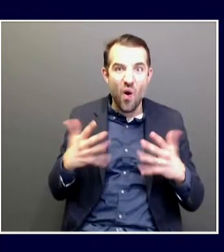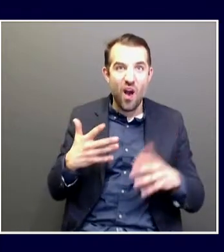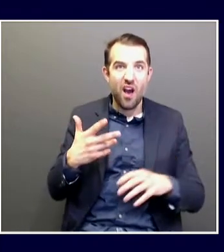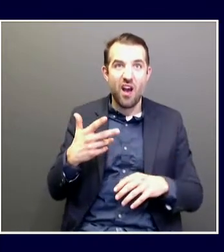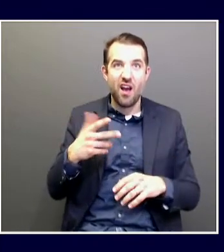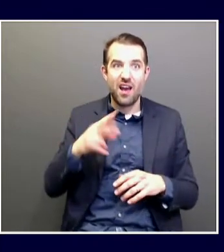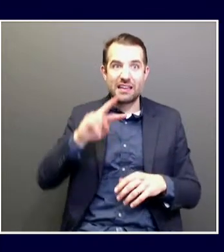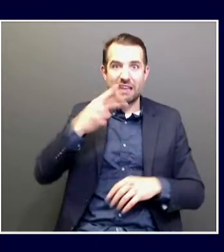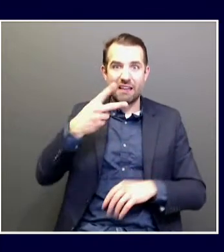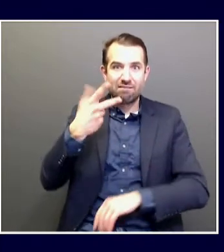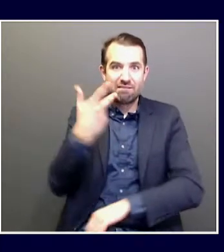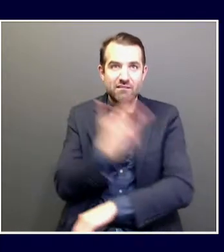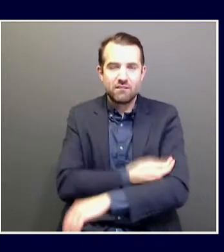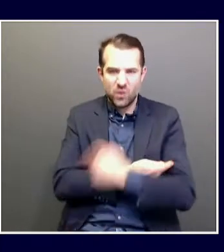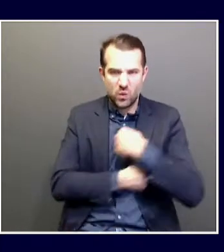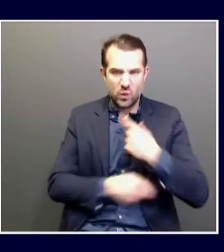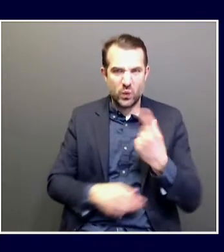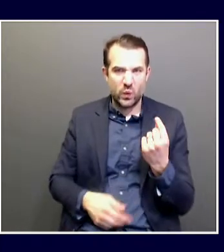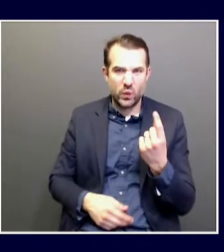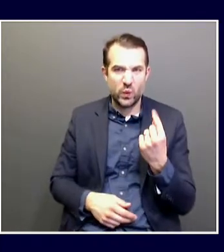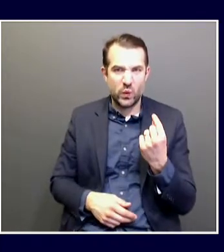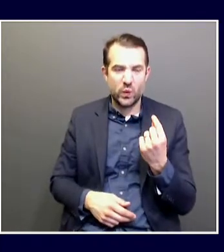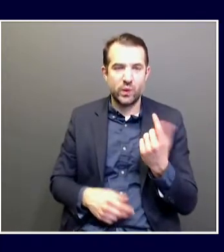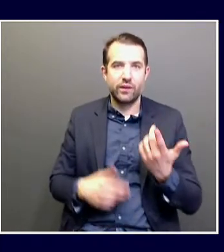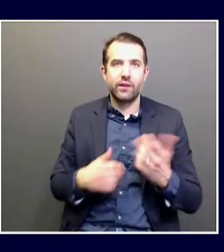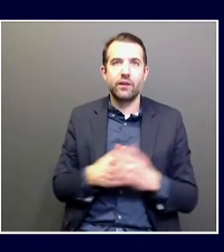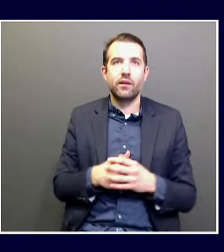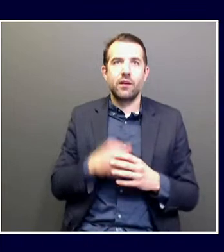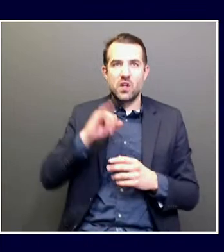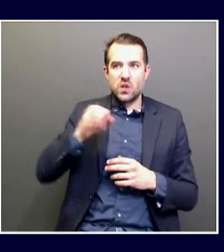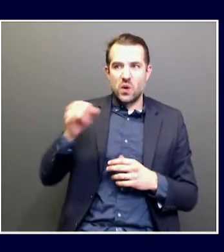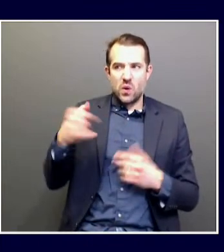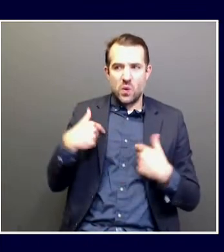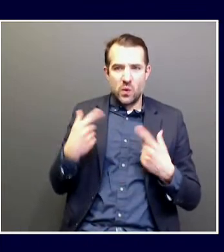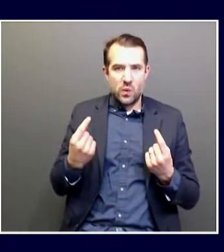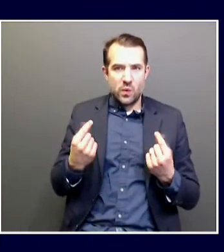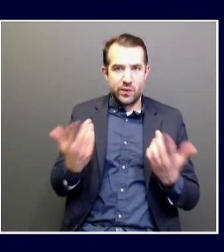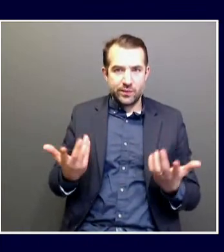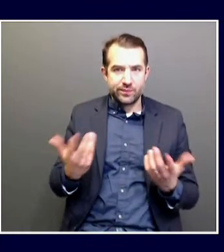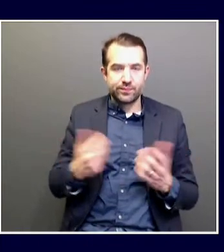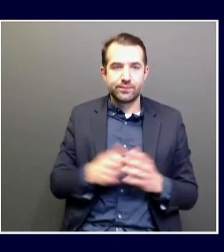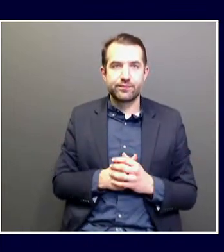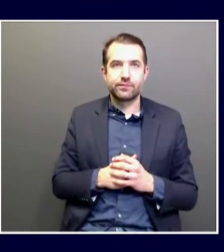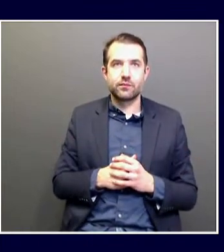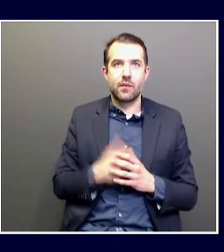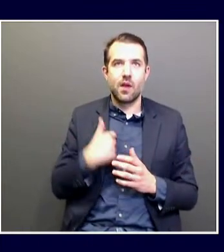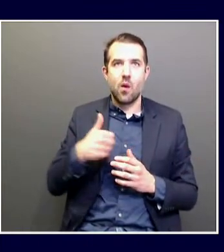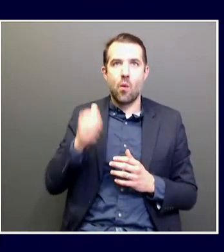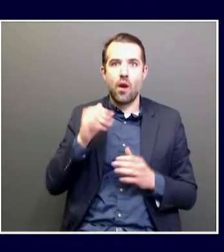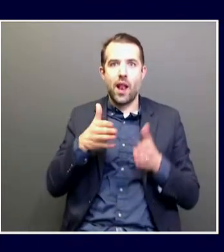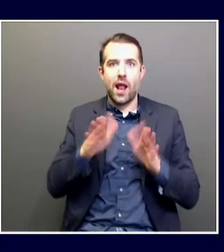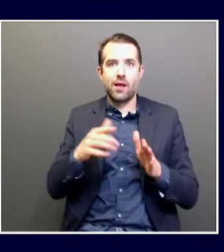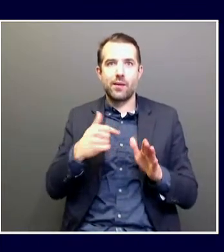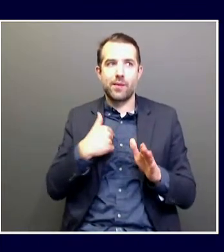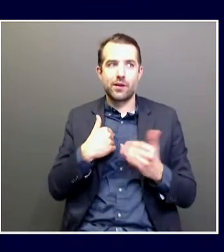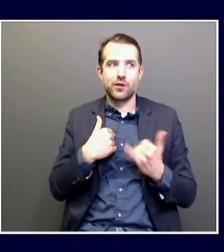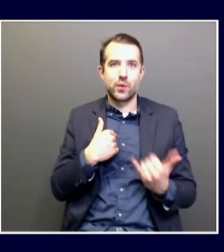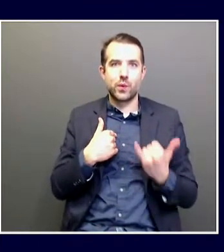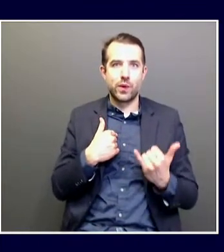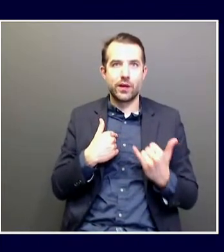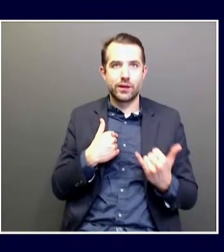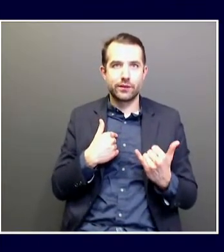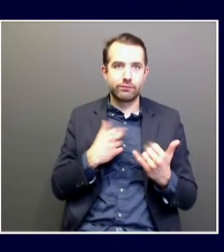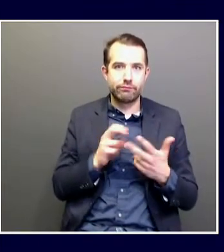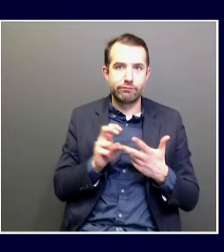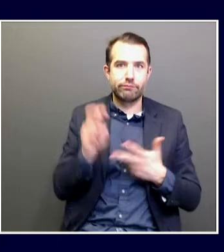should they do in that case if they can no longer get another dose of an mRNA vaccine? Yep, that's